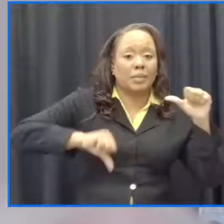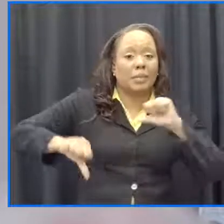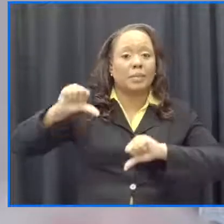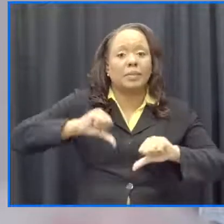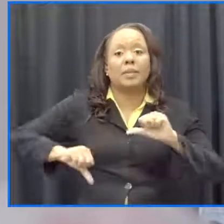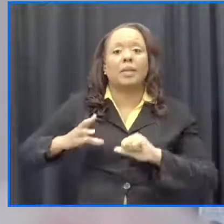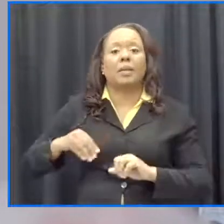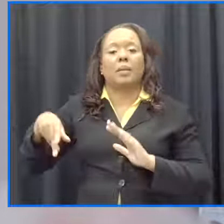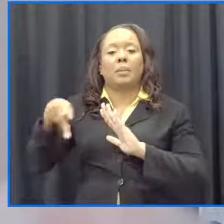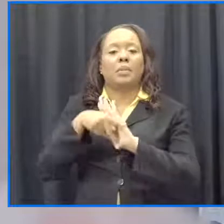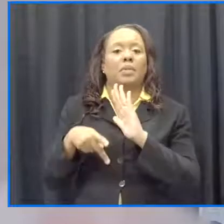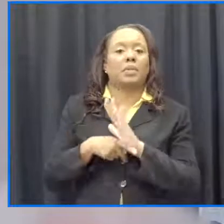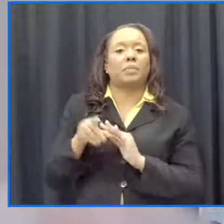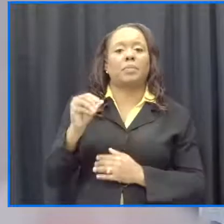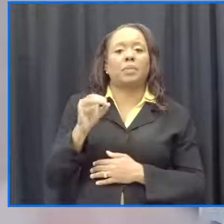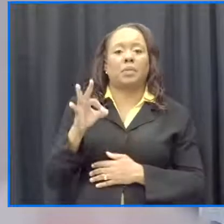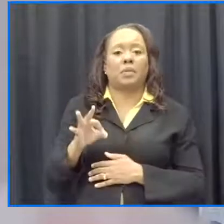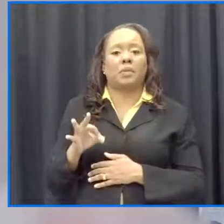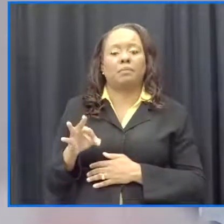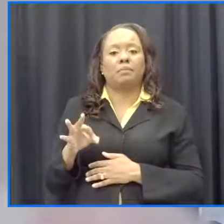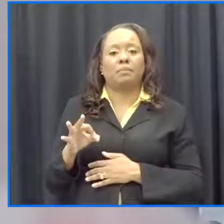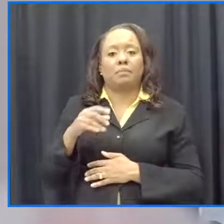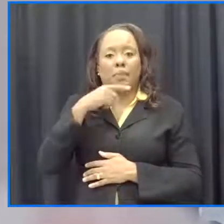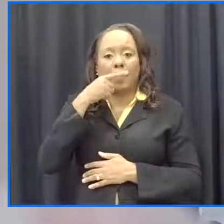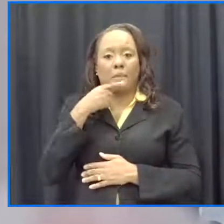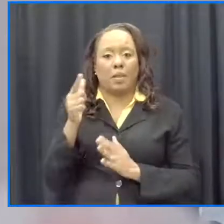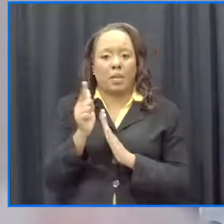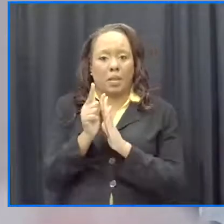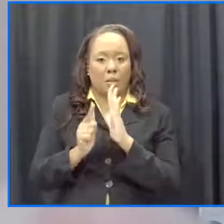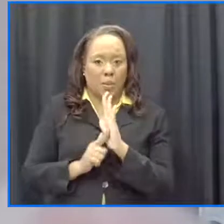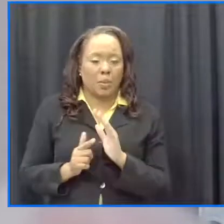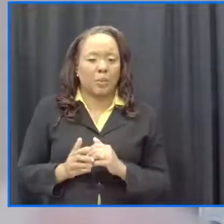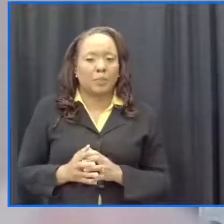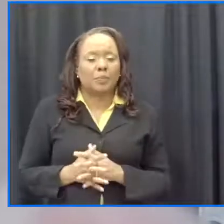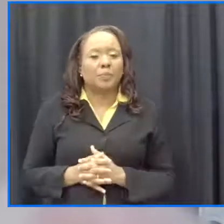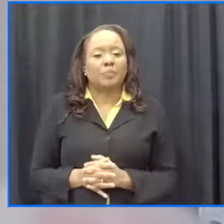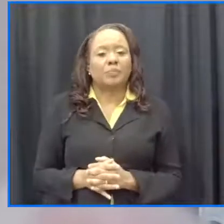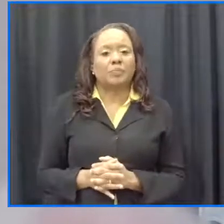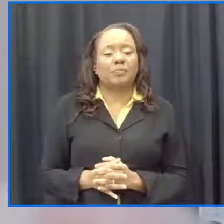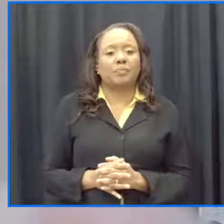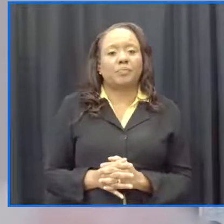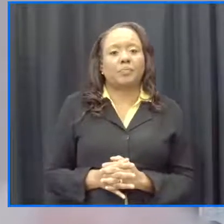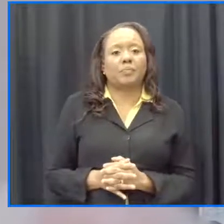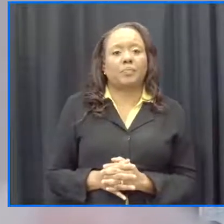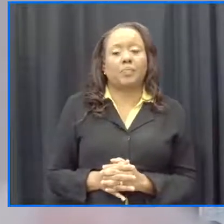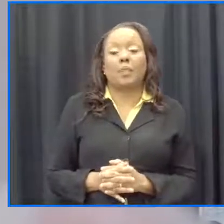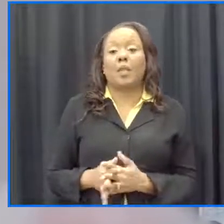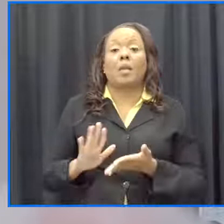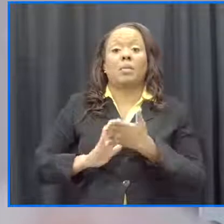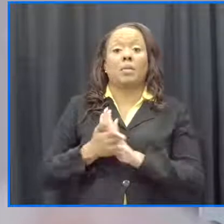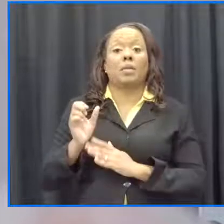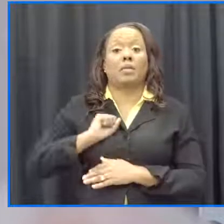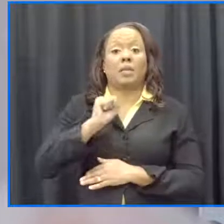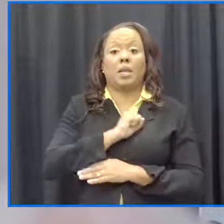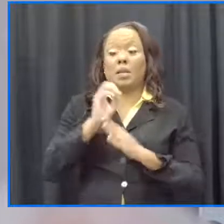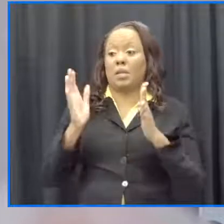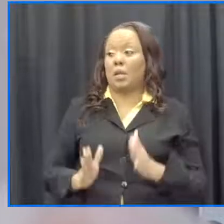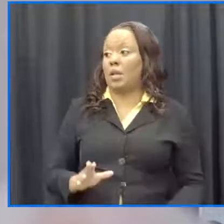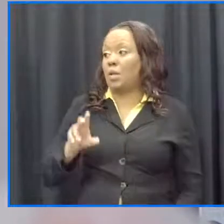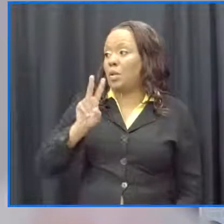business law and in principles of public international law. Senator Nichols was first made a senator